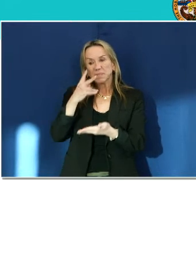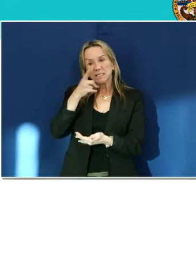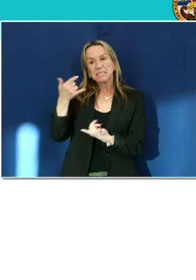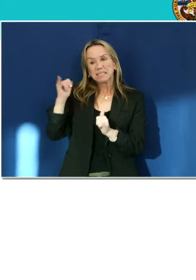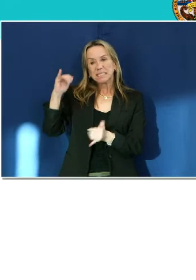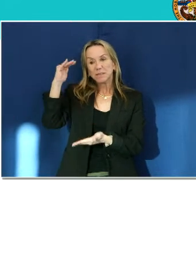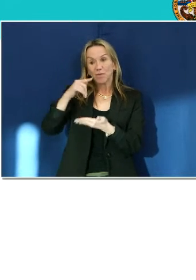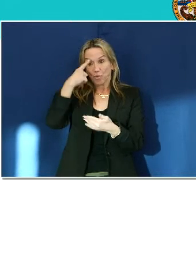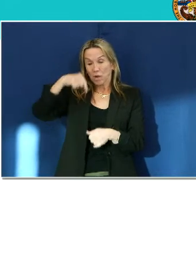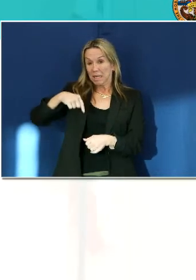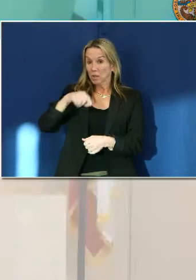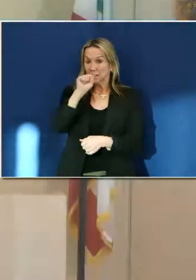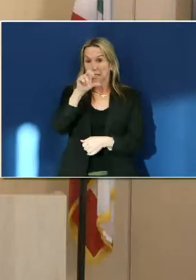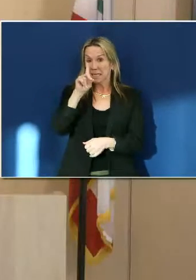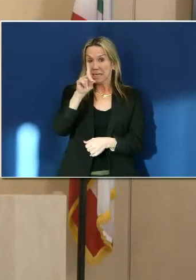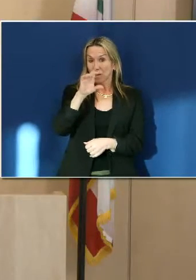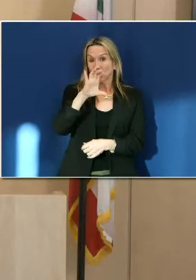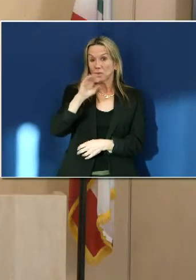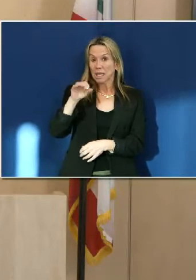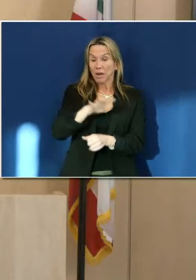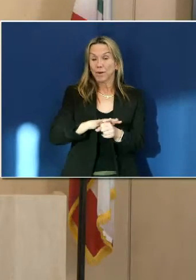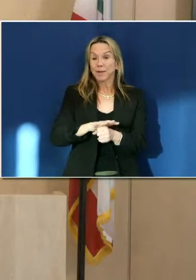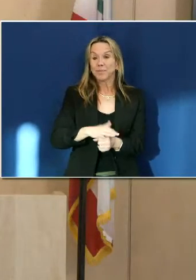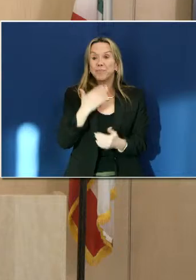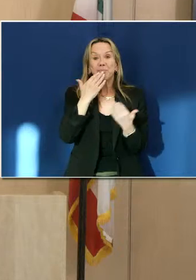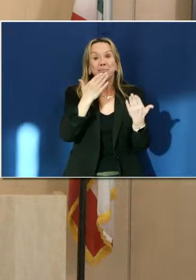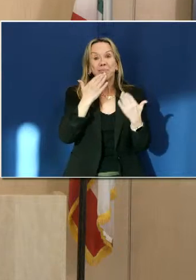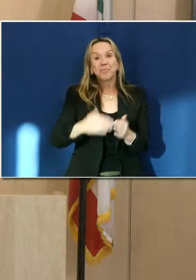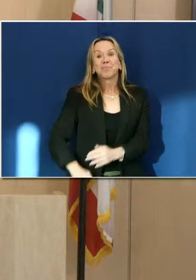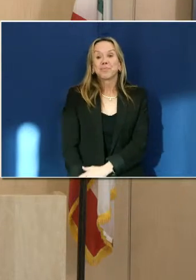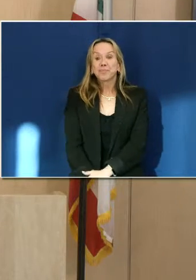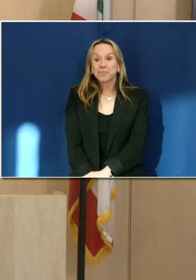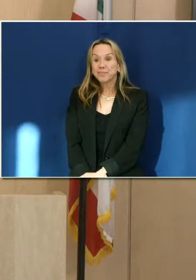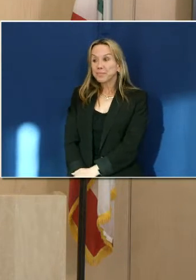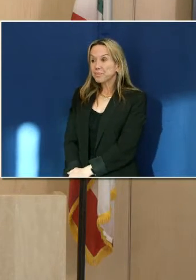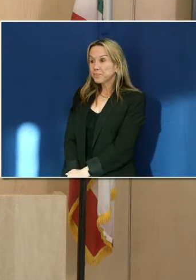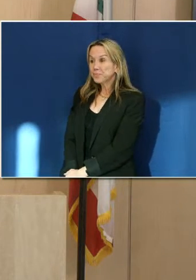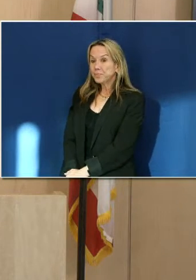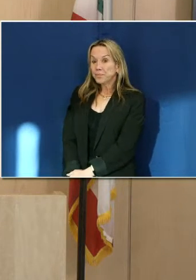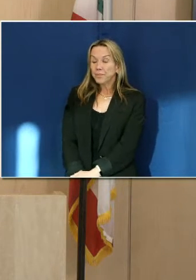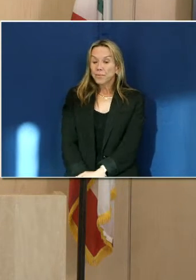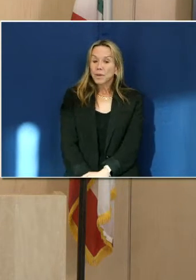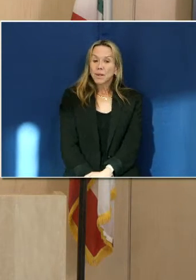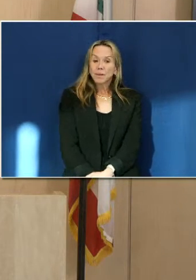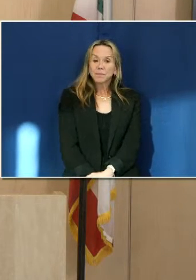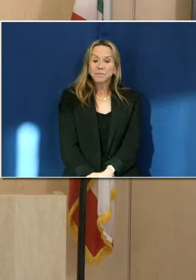our county. Thank you. Thanks.